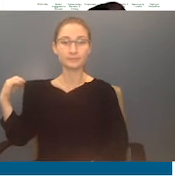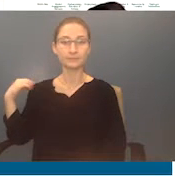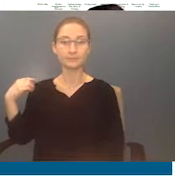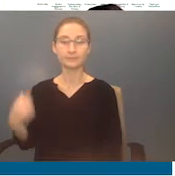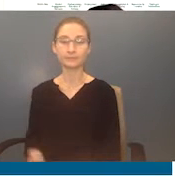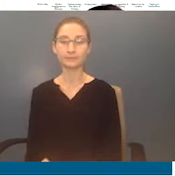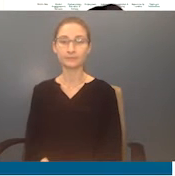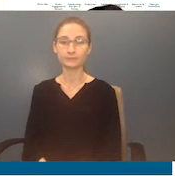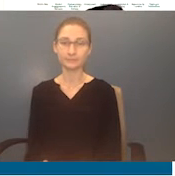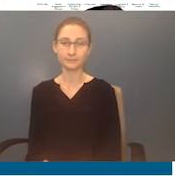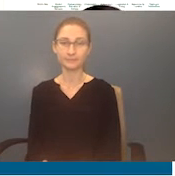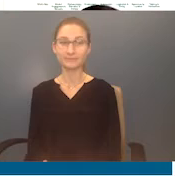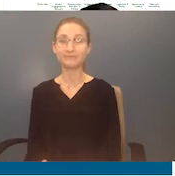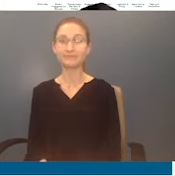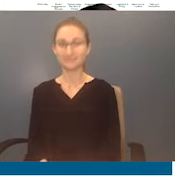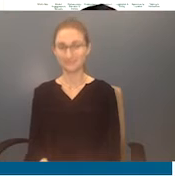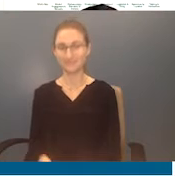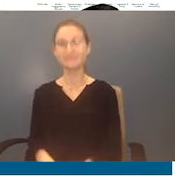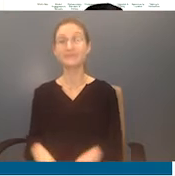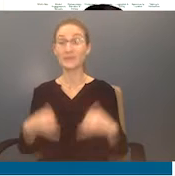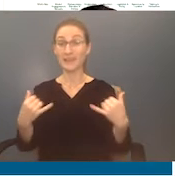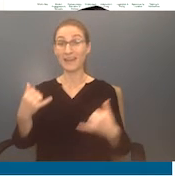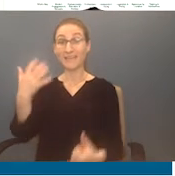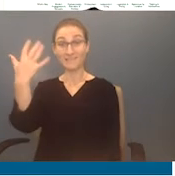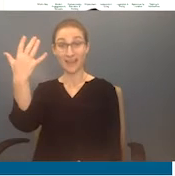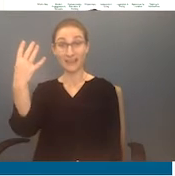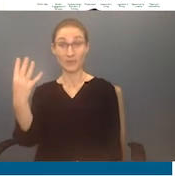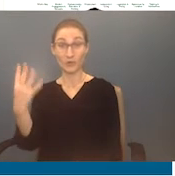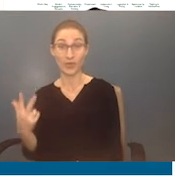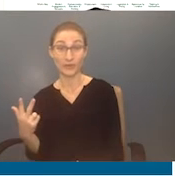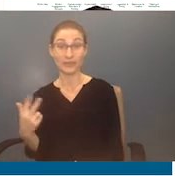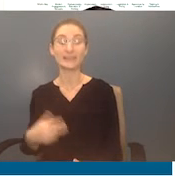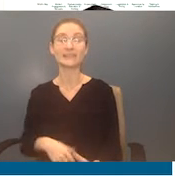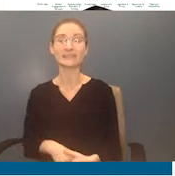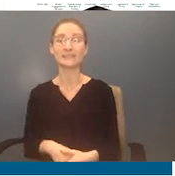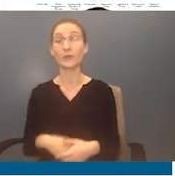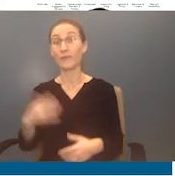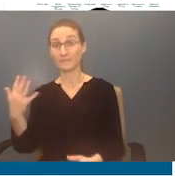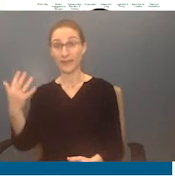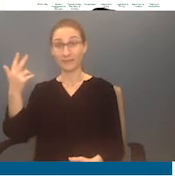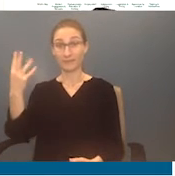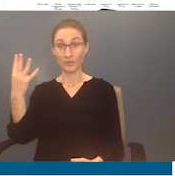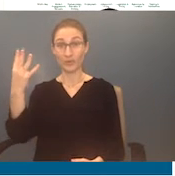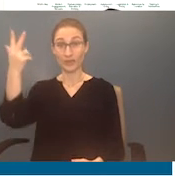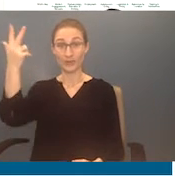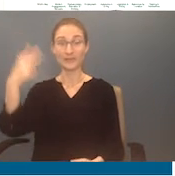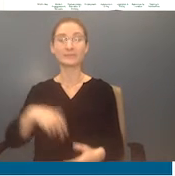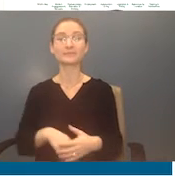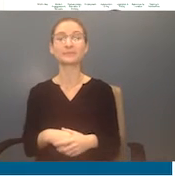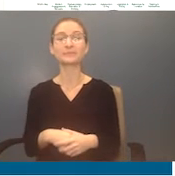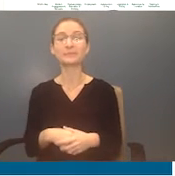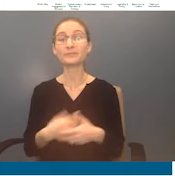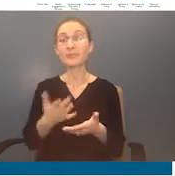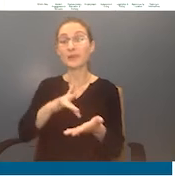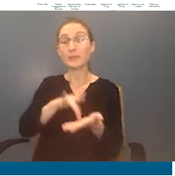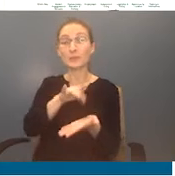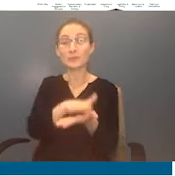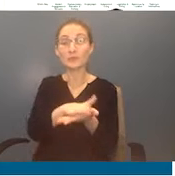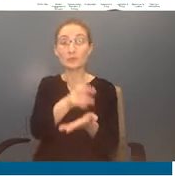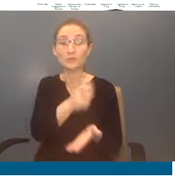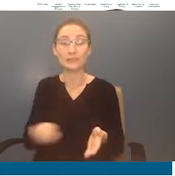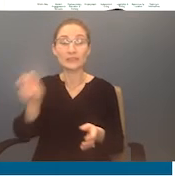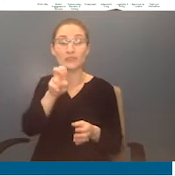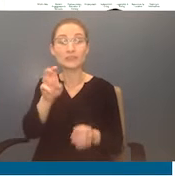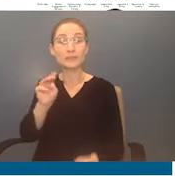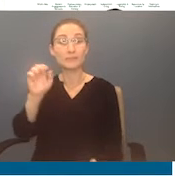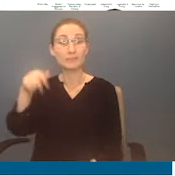Maybe. So we're halfway through 543. We have the middle school transition trail map. The future starts now,